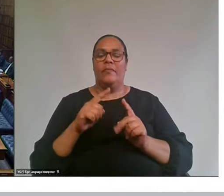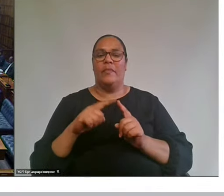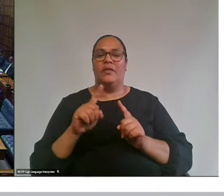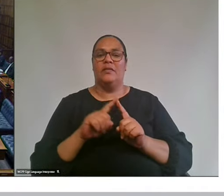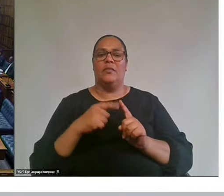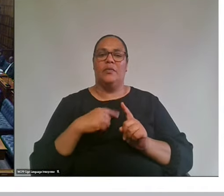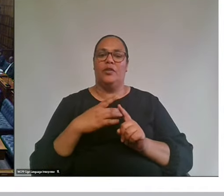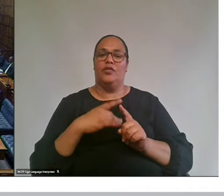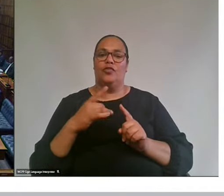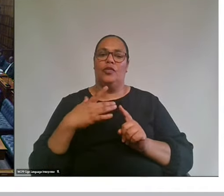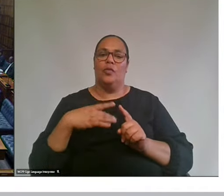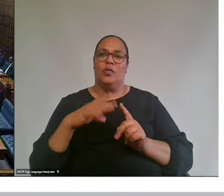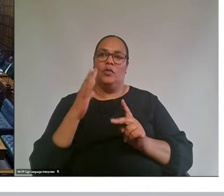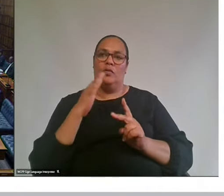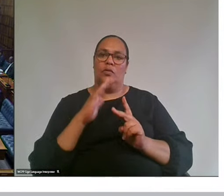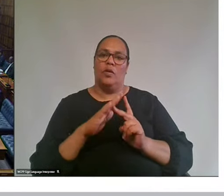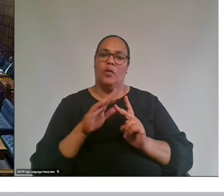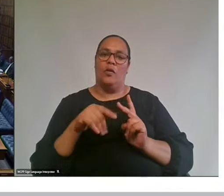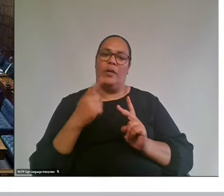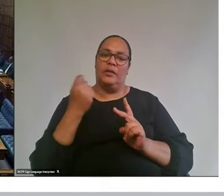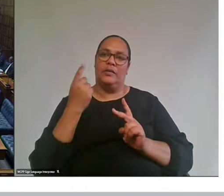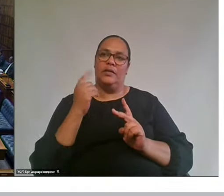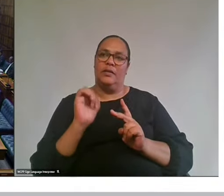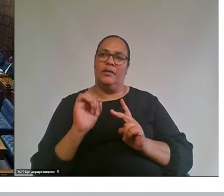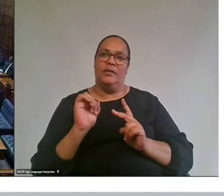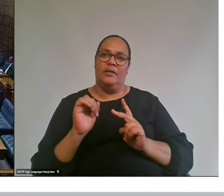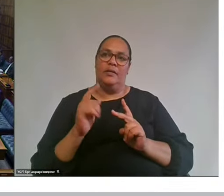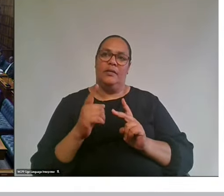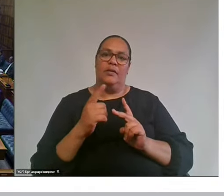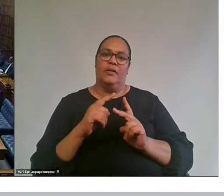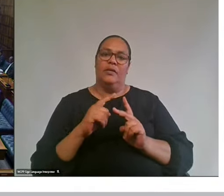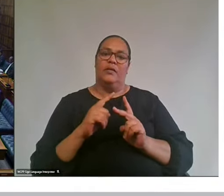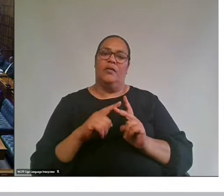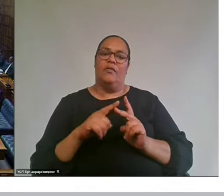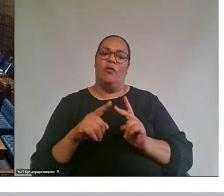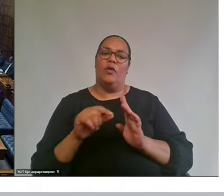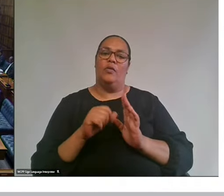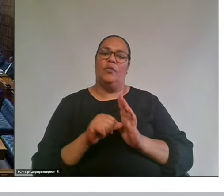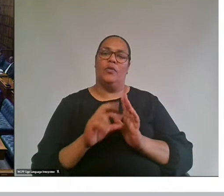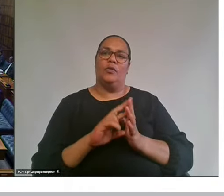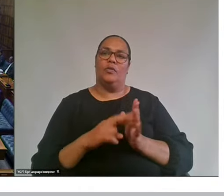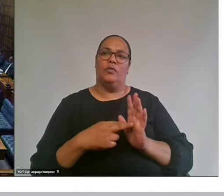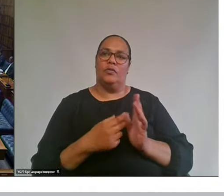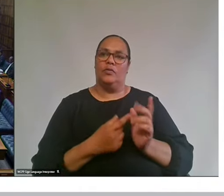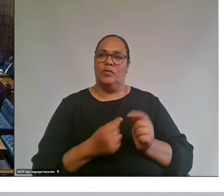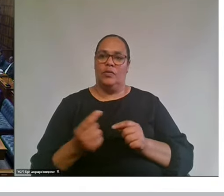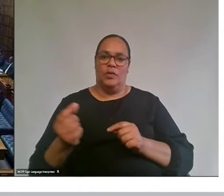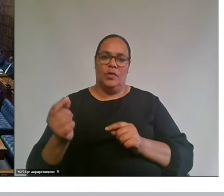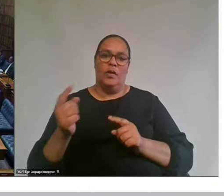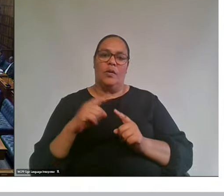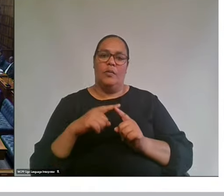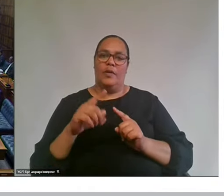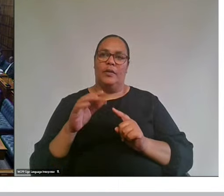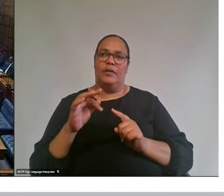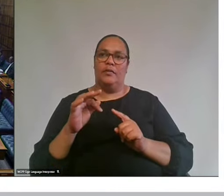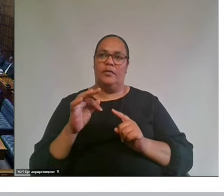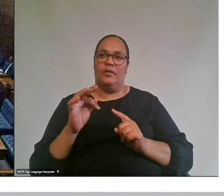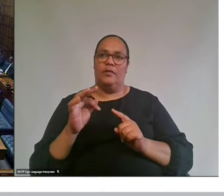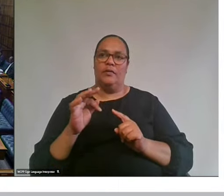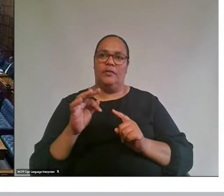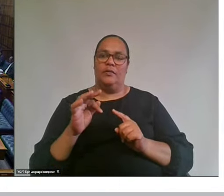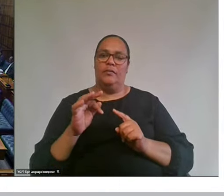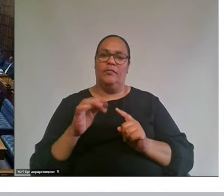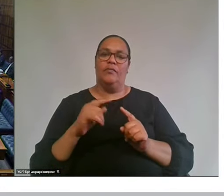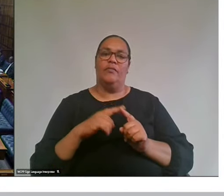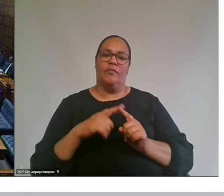interested in I I understand the department is playing quite an important role in terms of combating load shedding and to my mind this